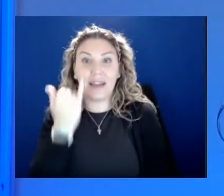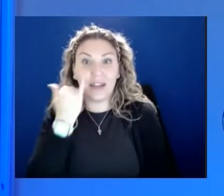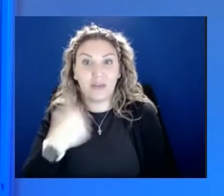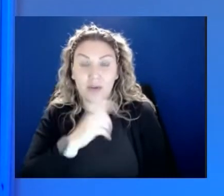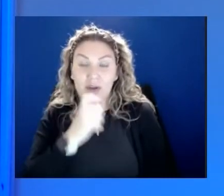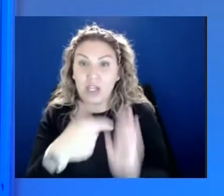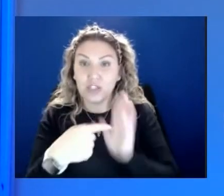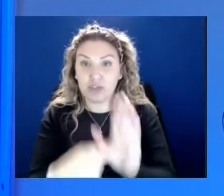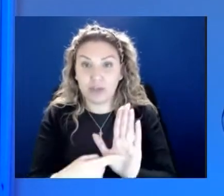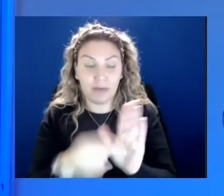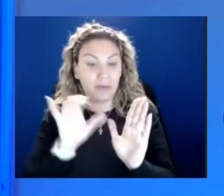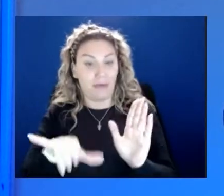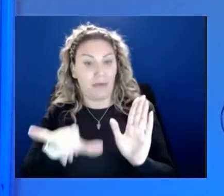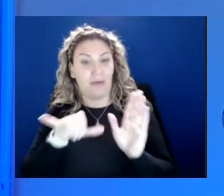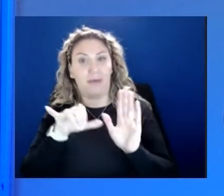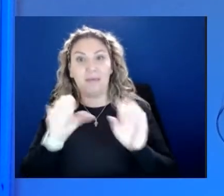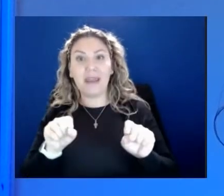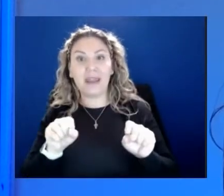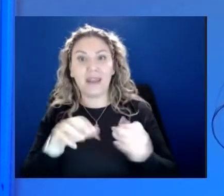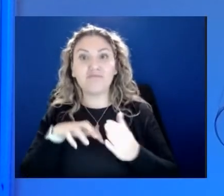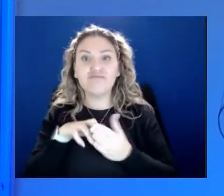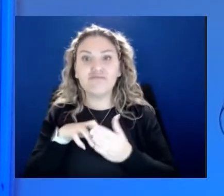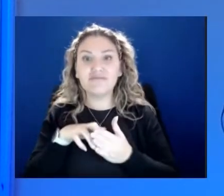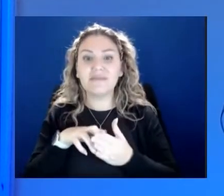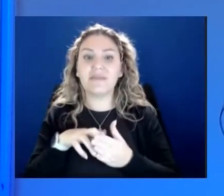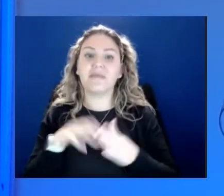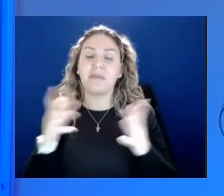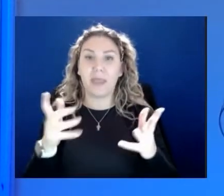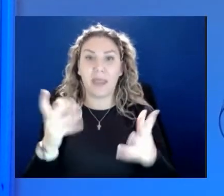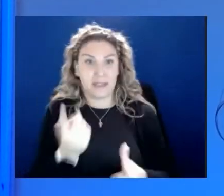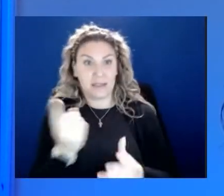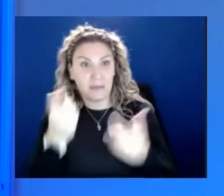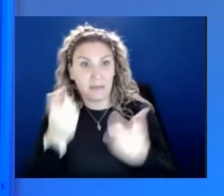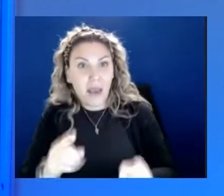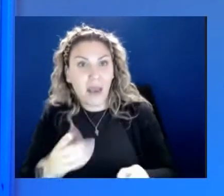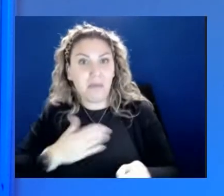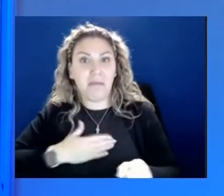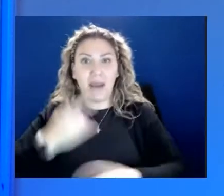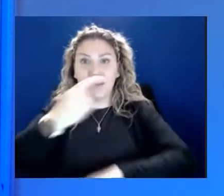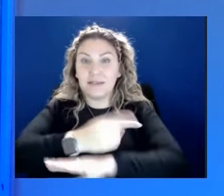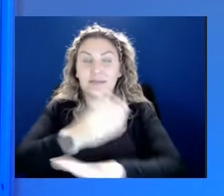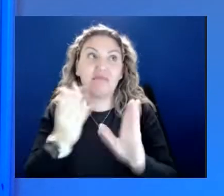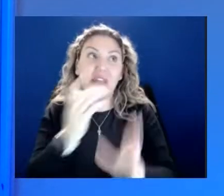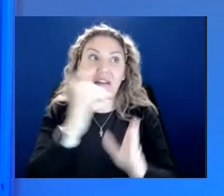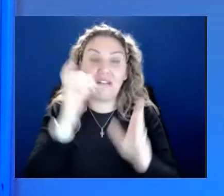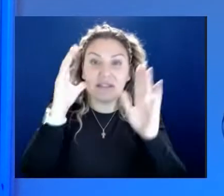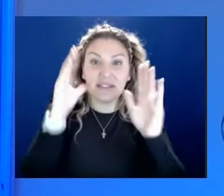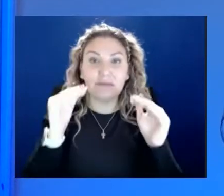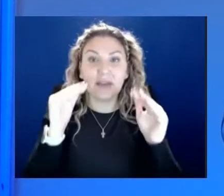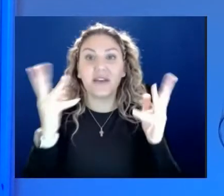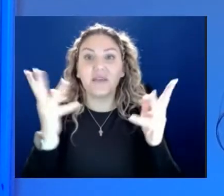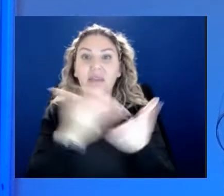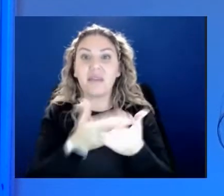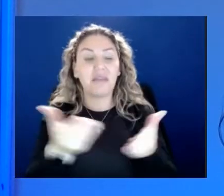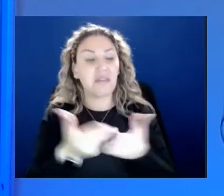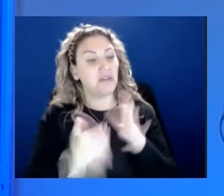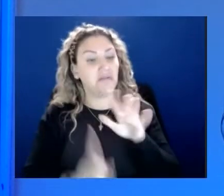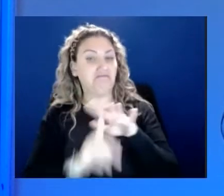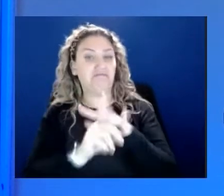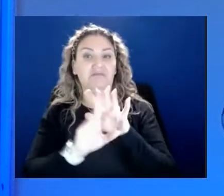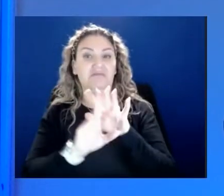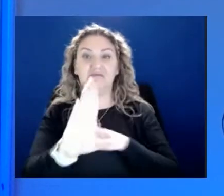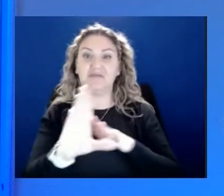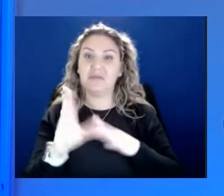be vulnerable and say, here's something that happened in my day I wasn't expecting, what things popped up in your day. Yeah. And it